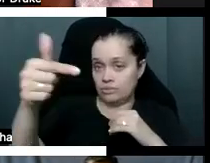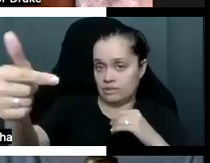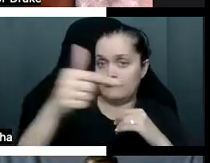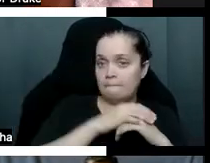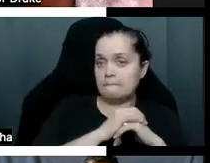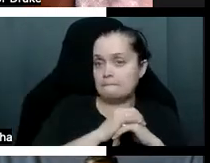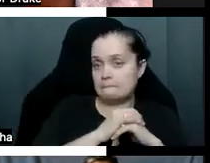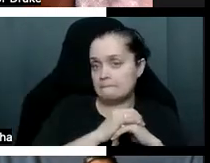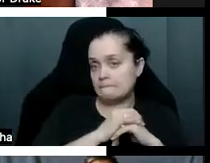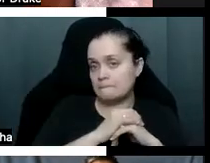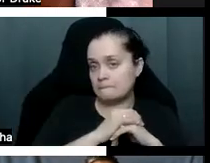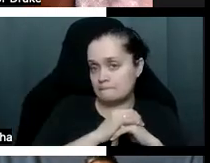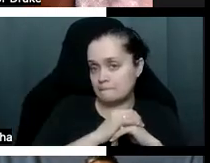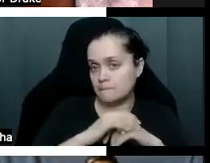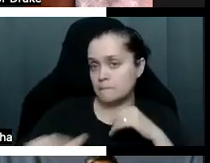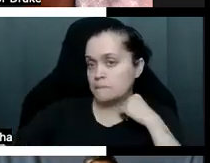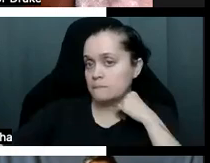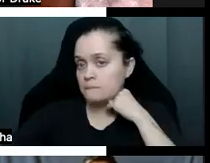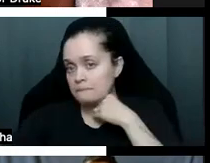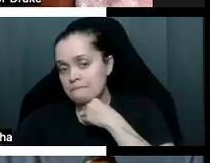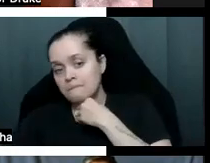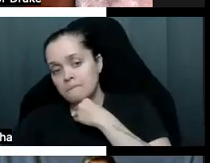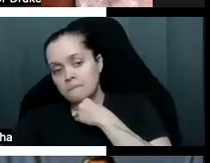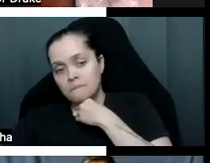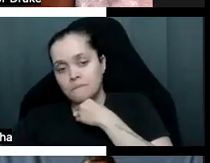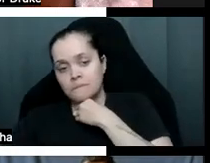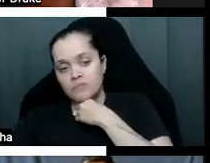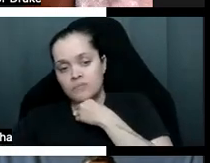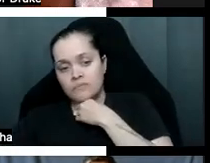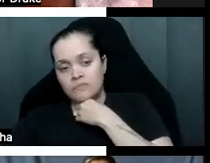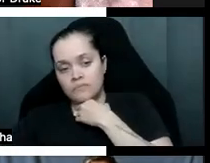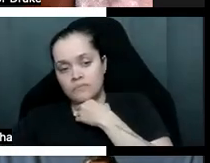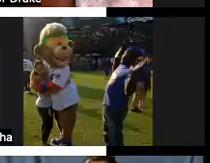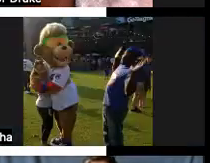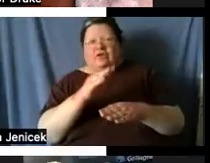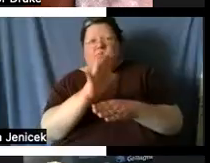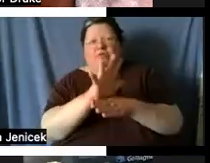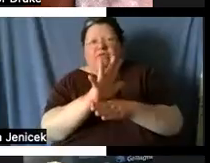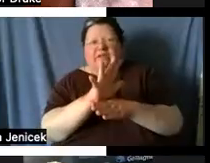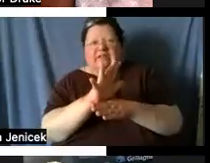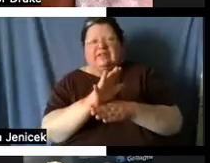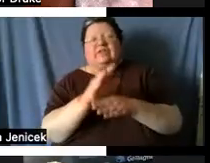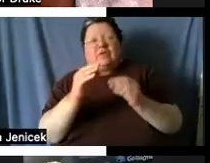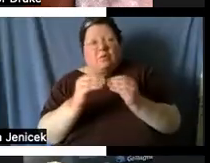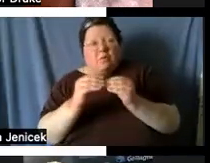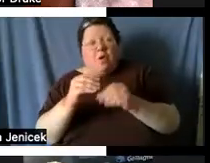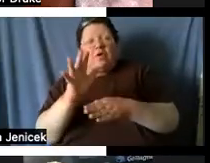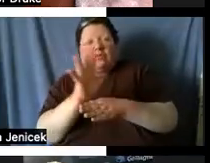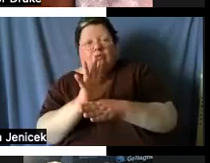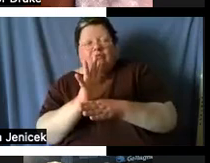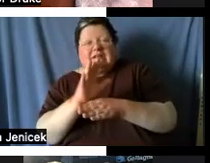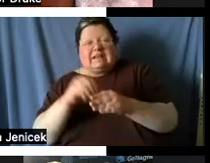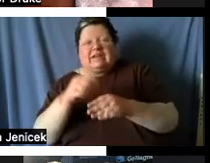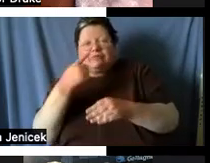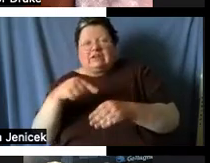Private Ryan and many others. Well, there are even more in Russia, movies about World War II. It's